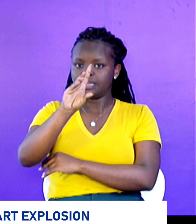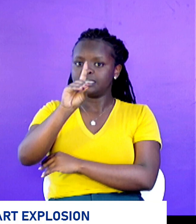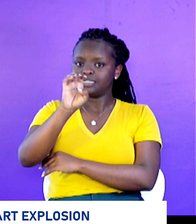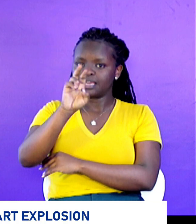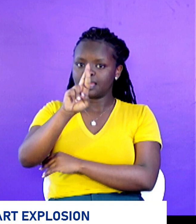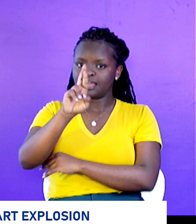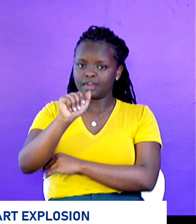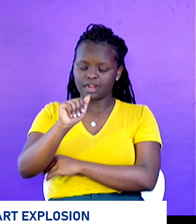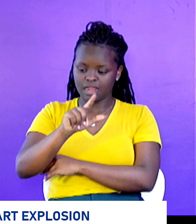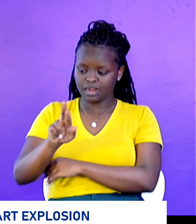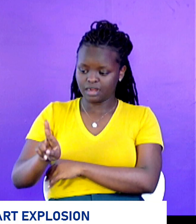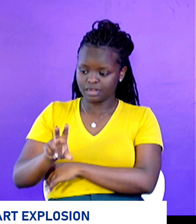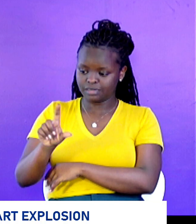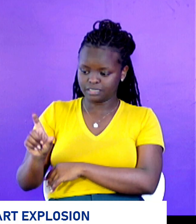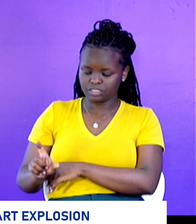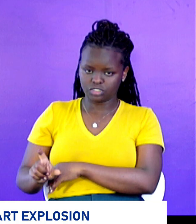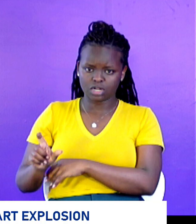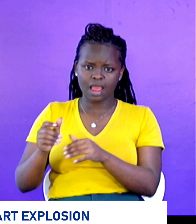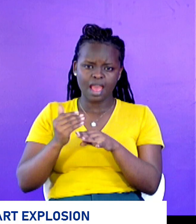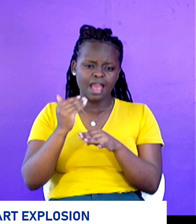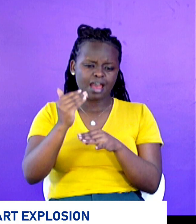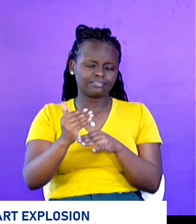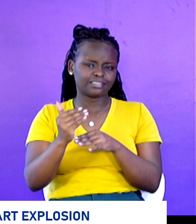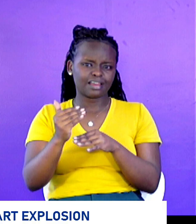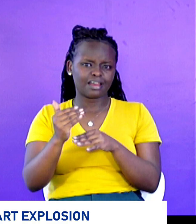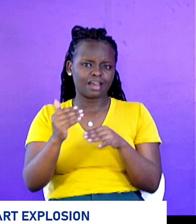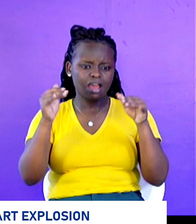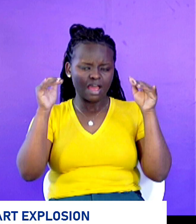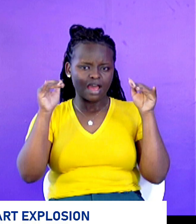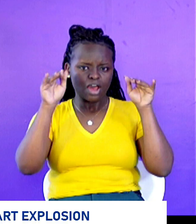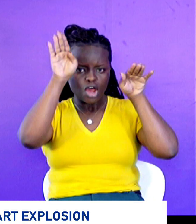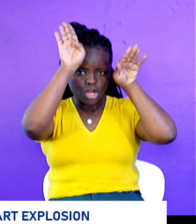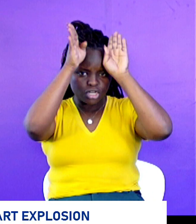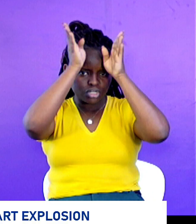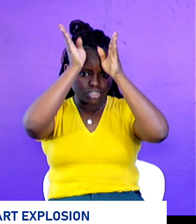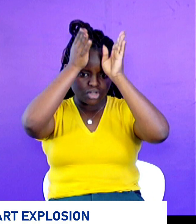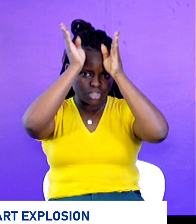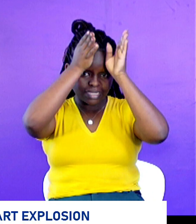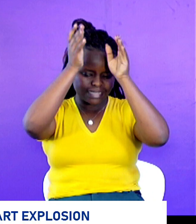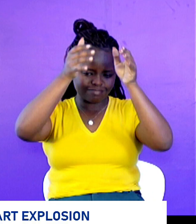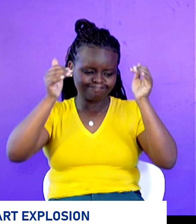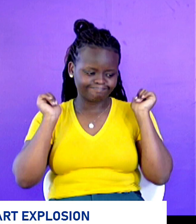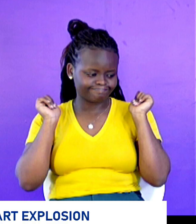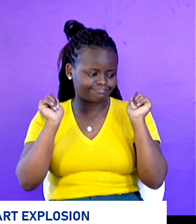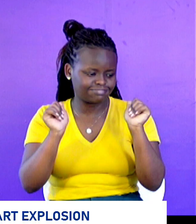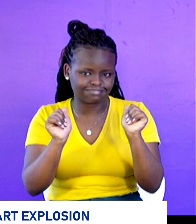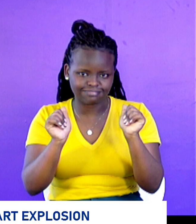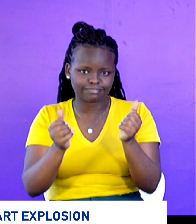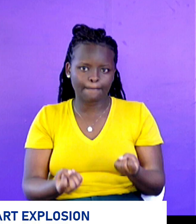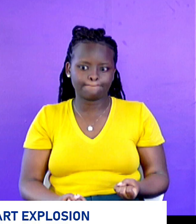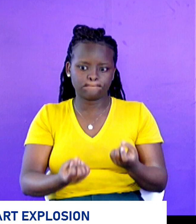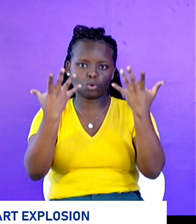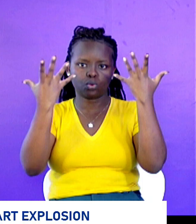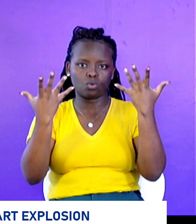after the donkey-pulled cart exploded. The victims were returning home from their